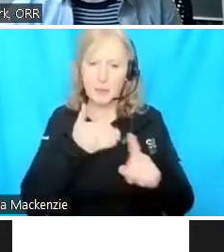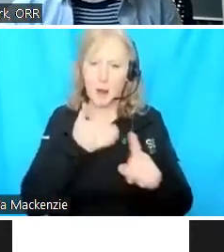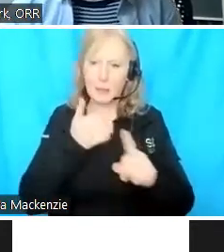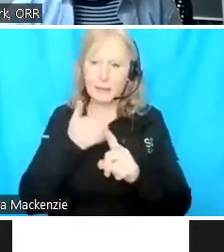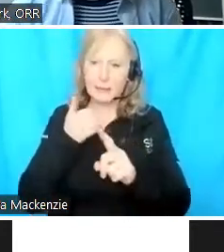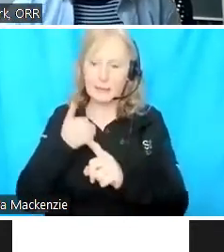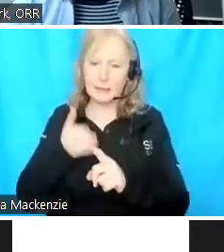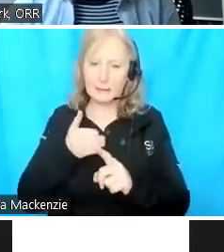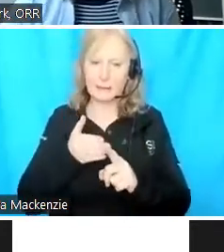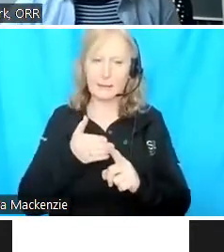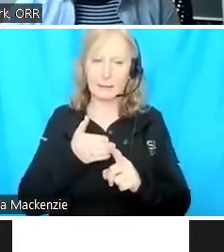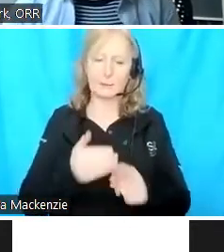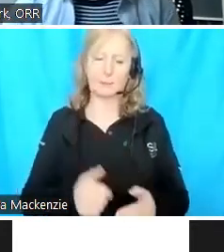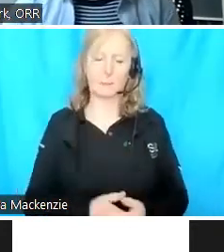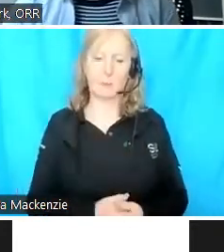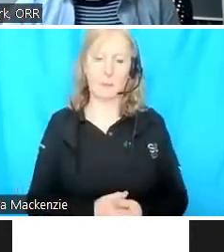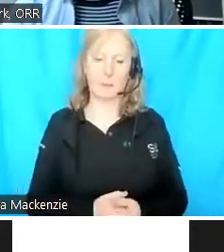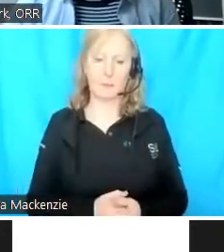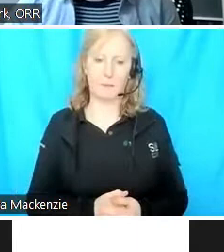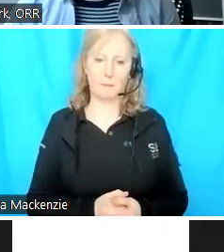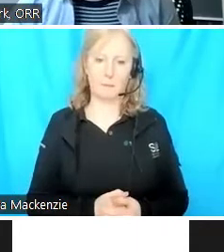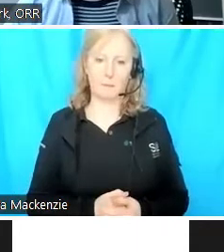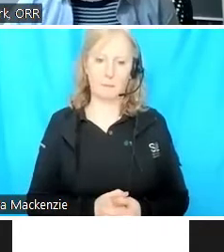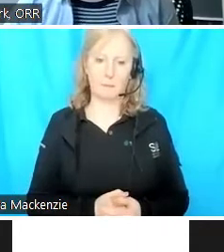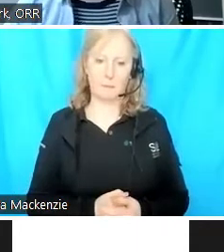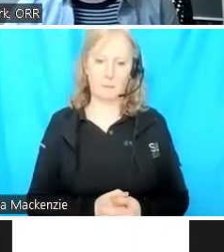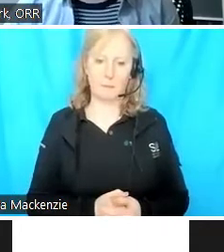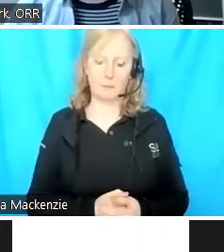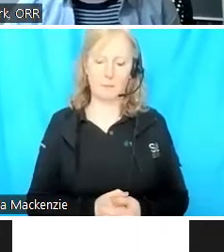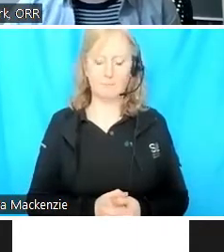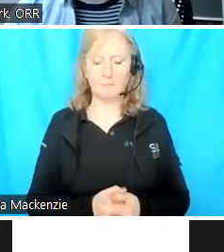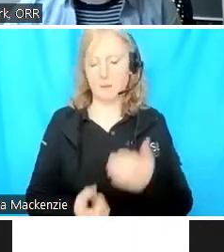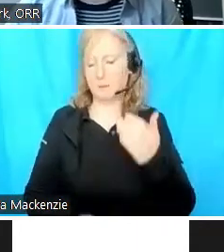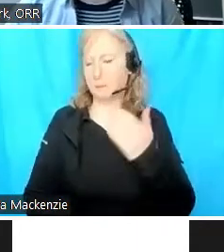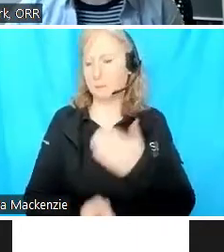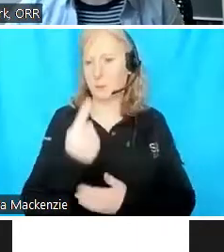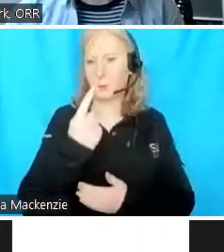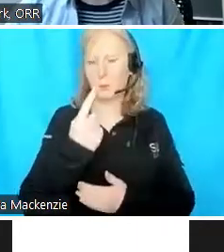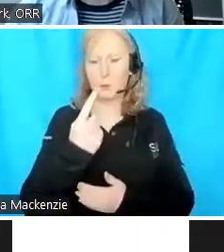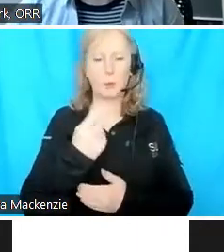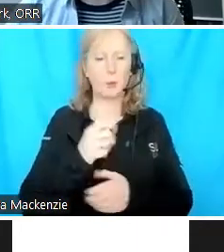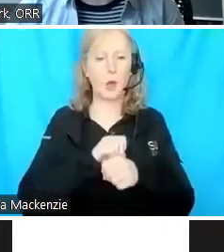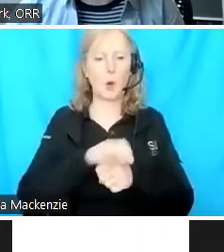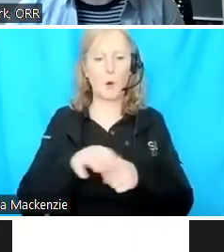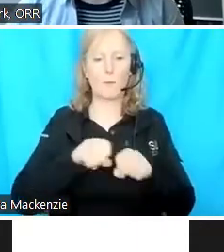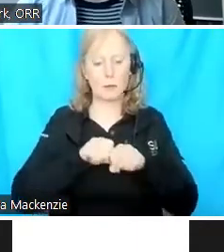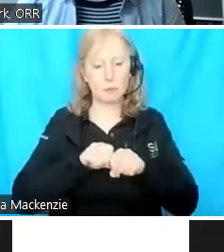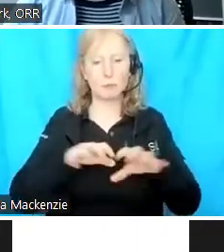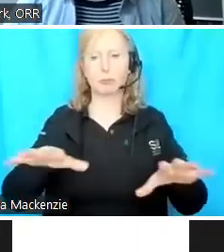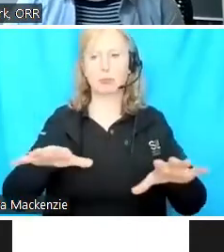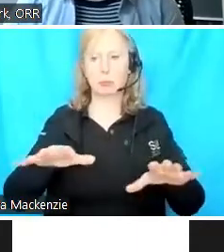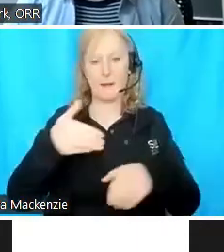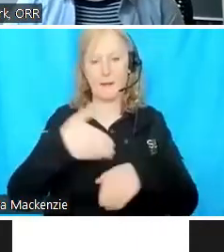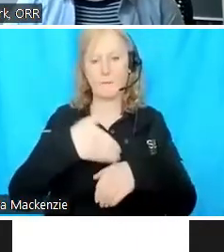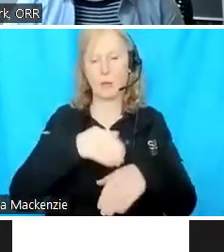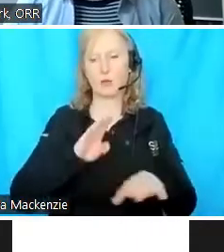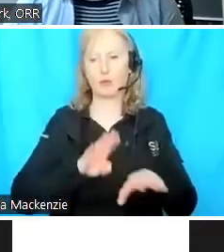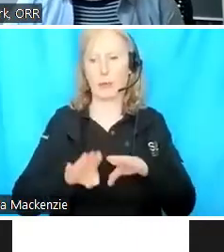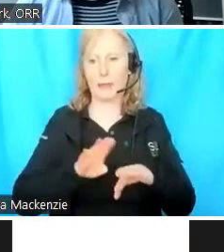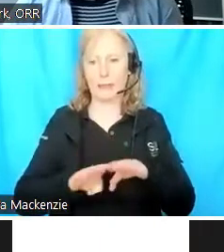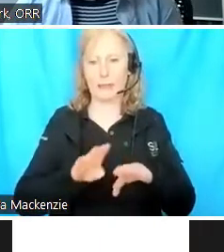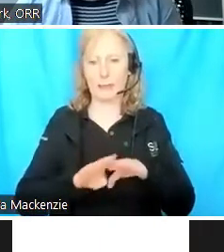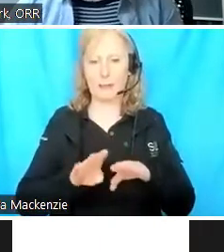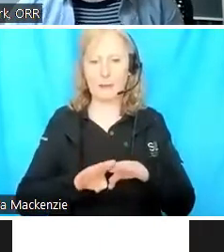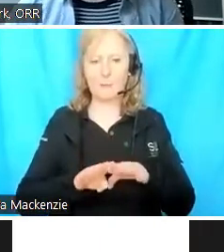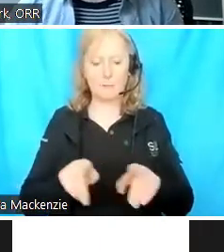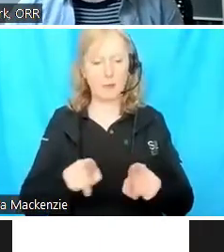dates. Obviously, the pandemic had a huge impact on the delivery of training and the ability to